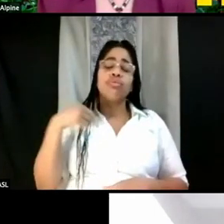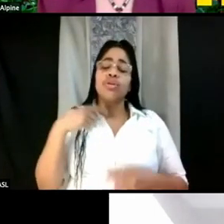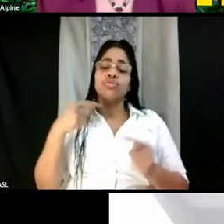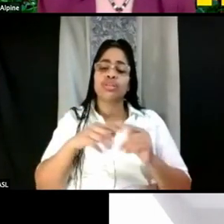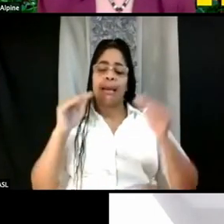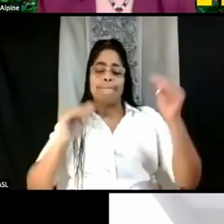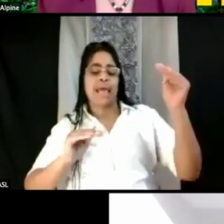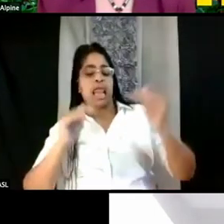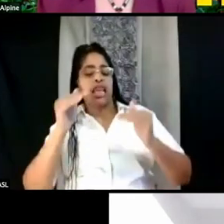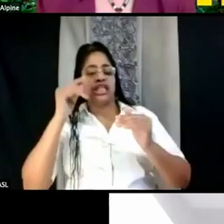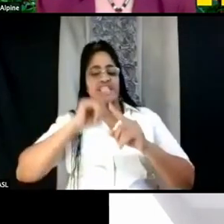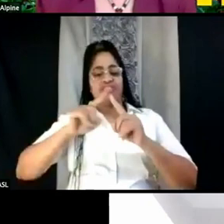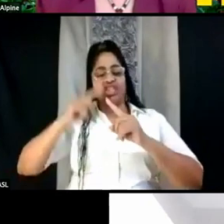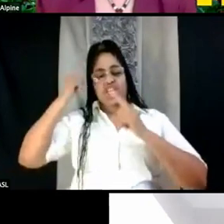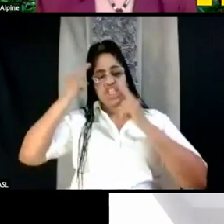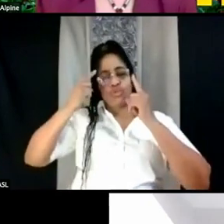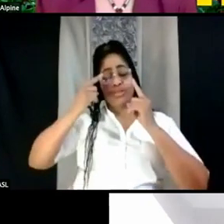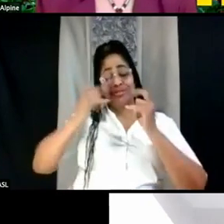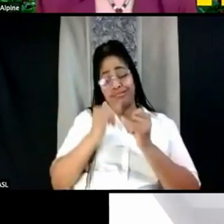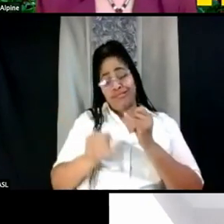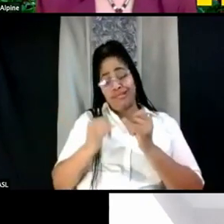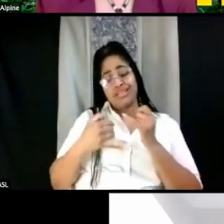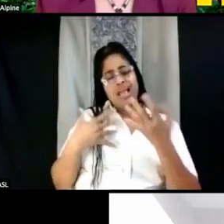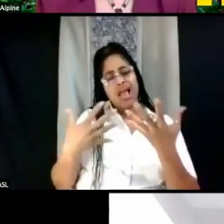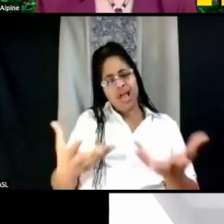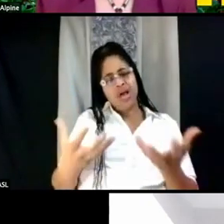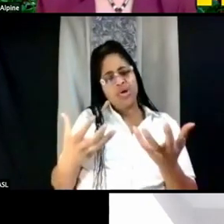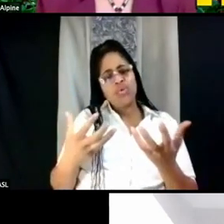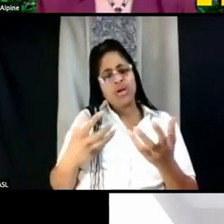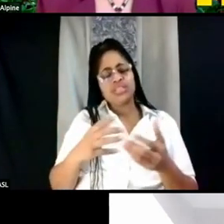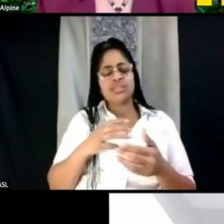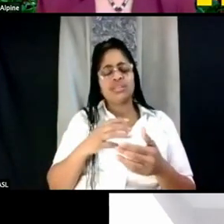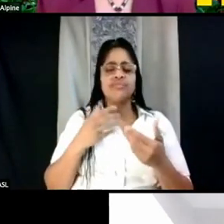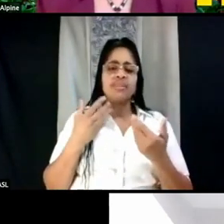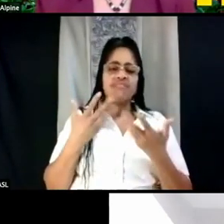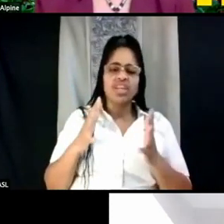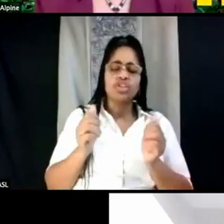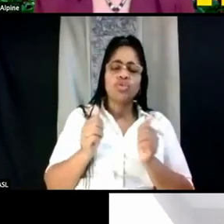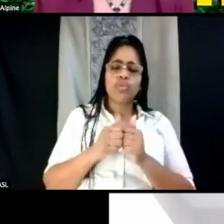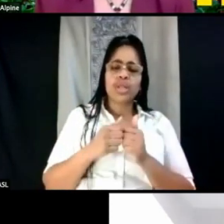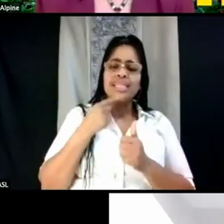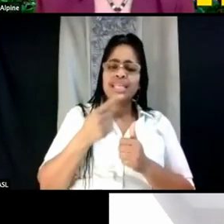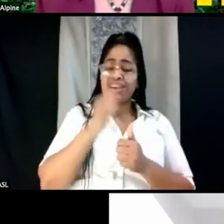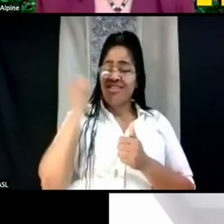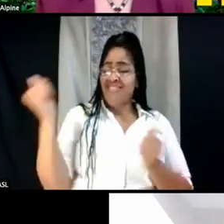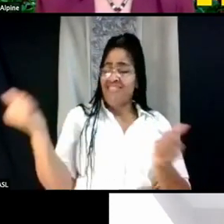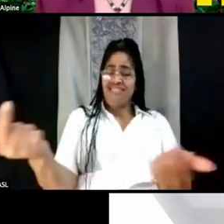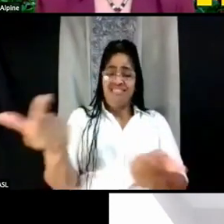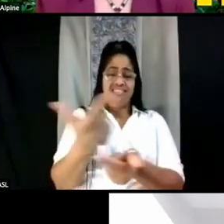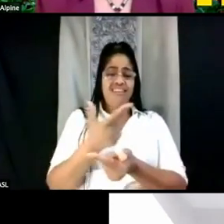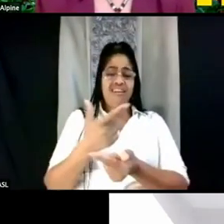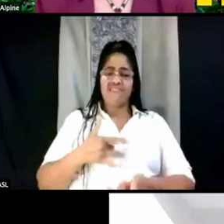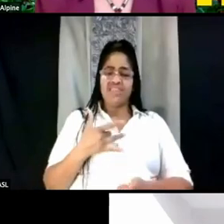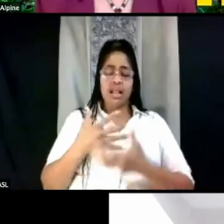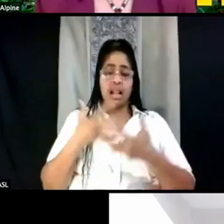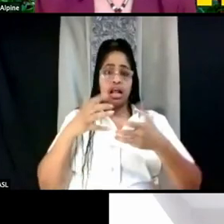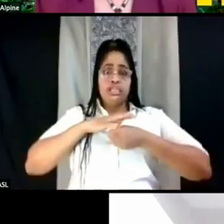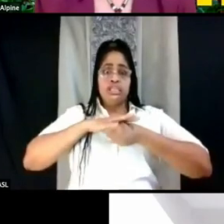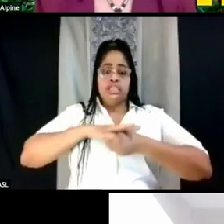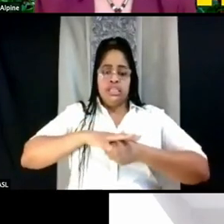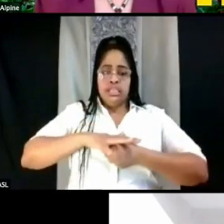considerations. Last but not least, I'd like to just conclude by noting that all of us are stressed by the pandemic and